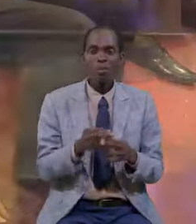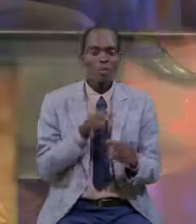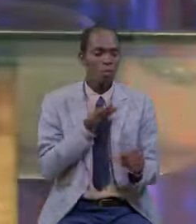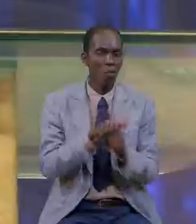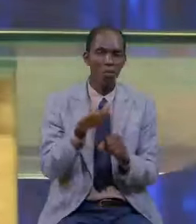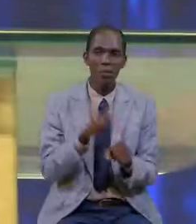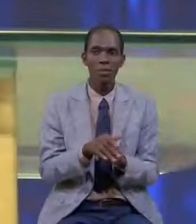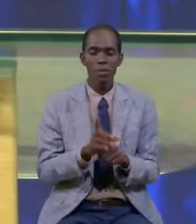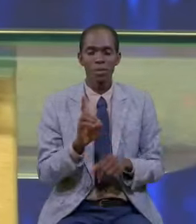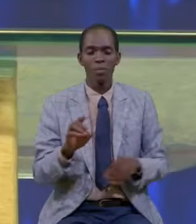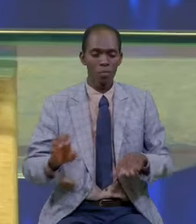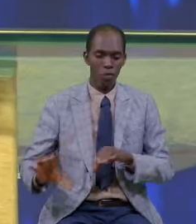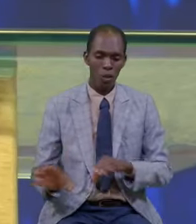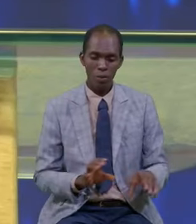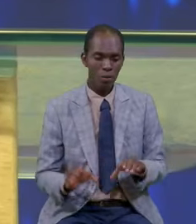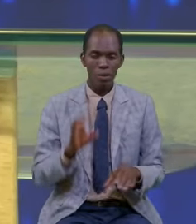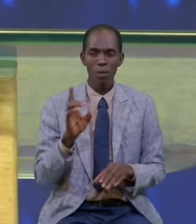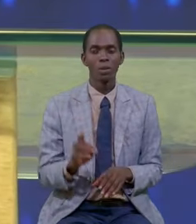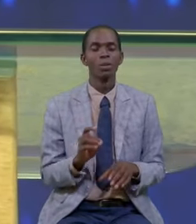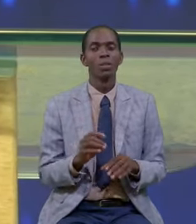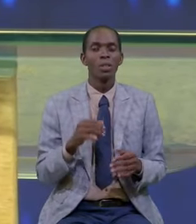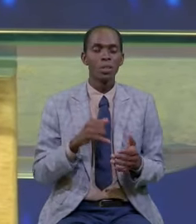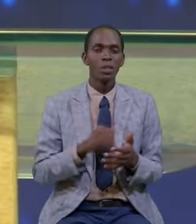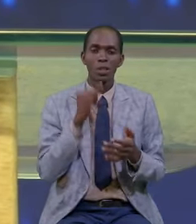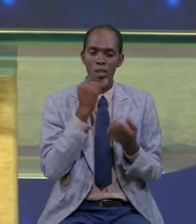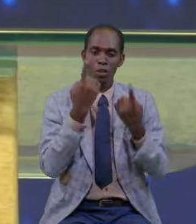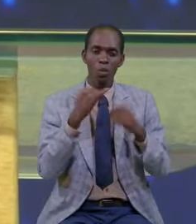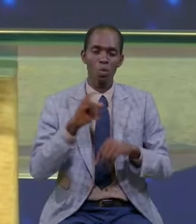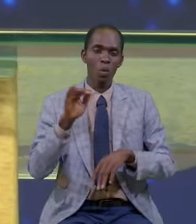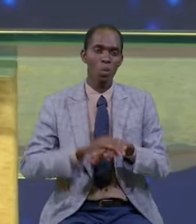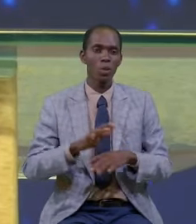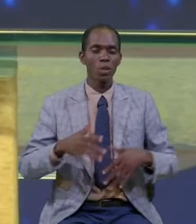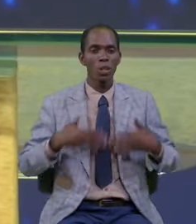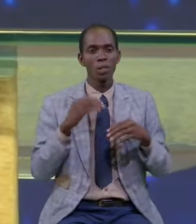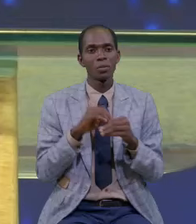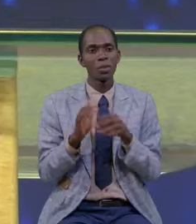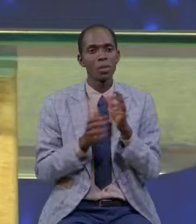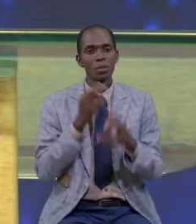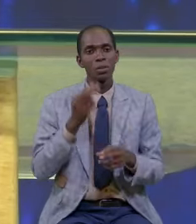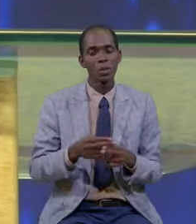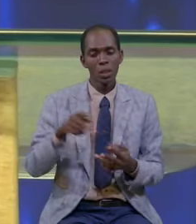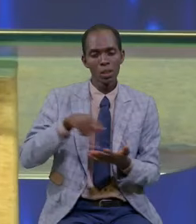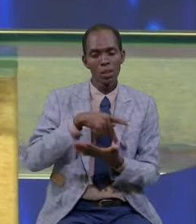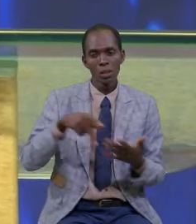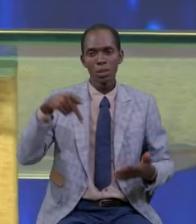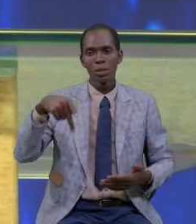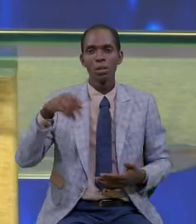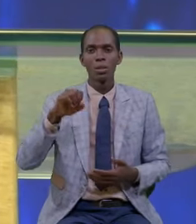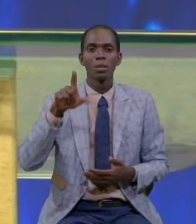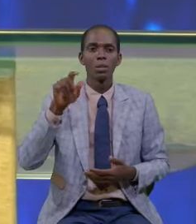performed done is coming upon your life Psalm 105 and verse